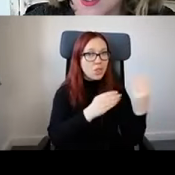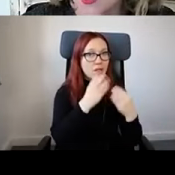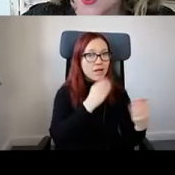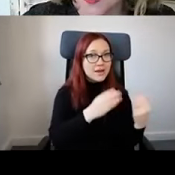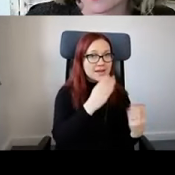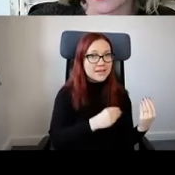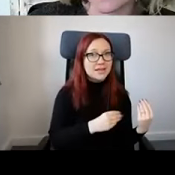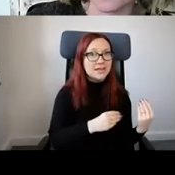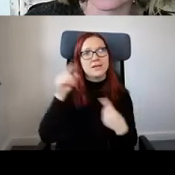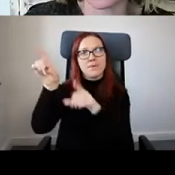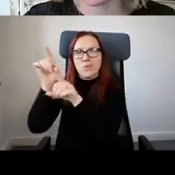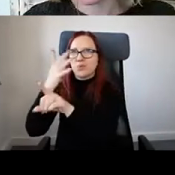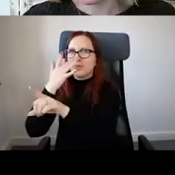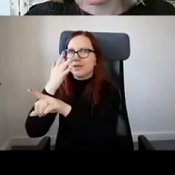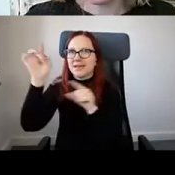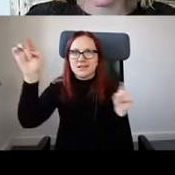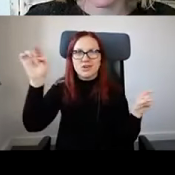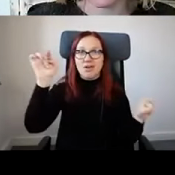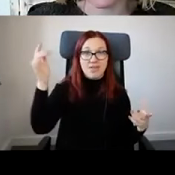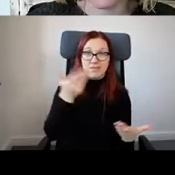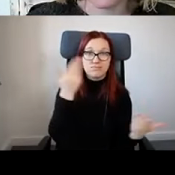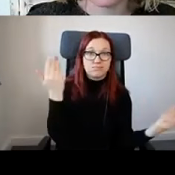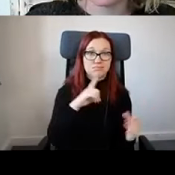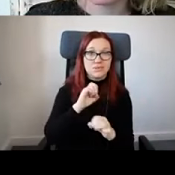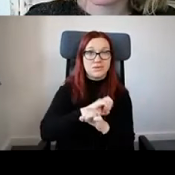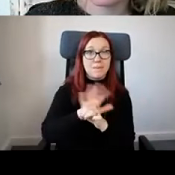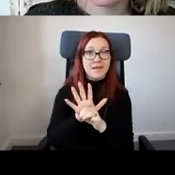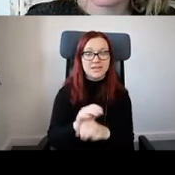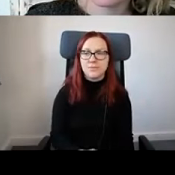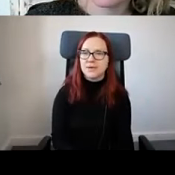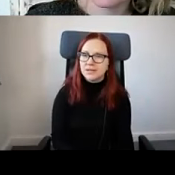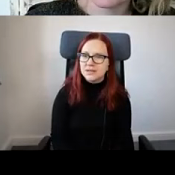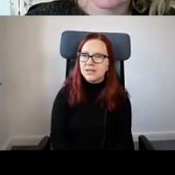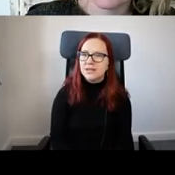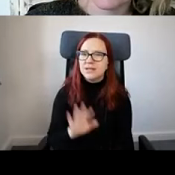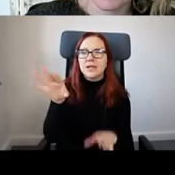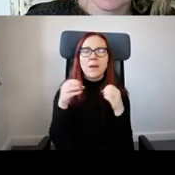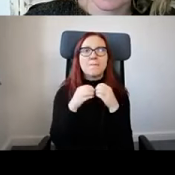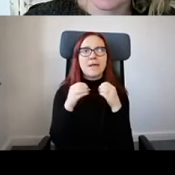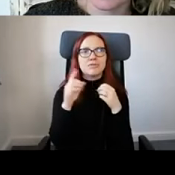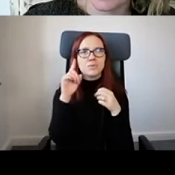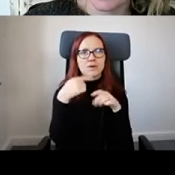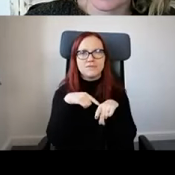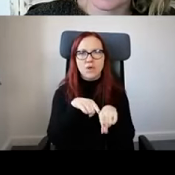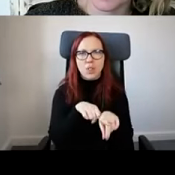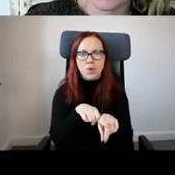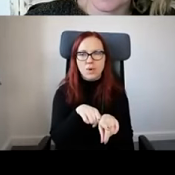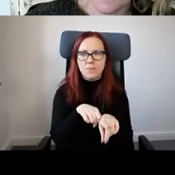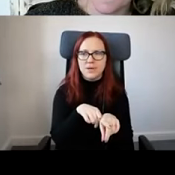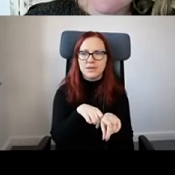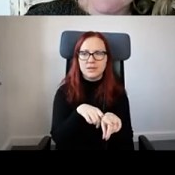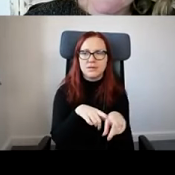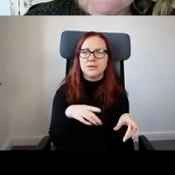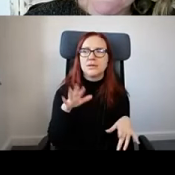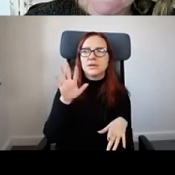in the teenage years as well. Yeah. And just one follow-up, we had a look now back a year ago, we'd had a